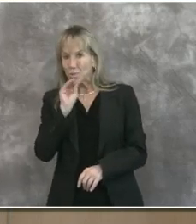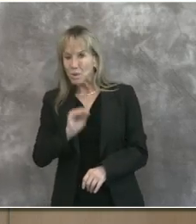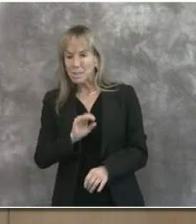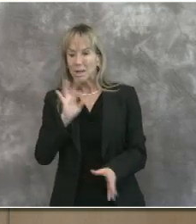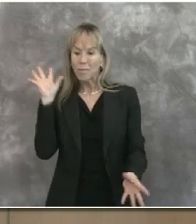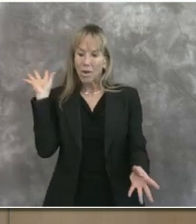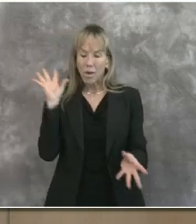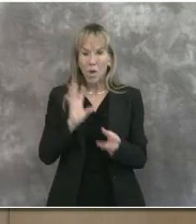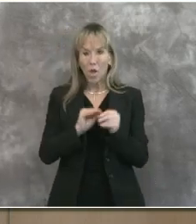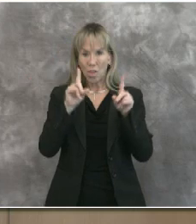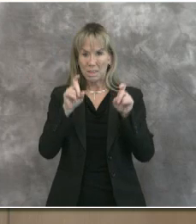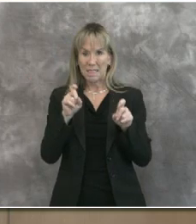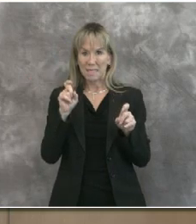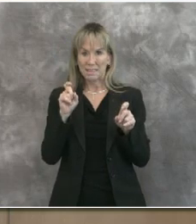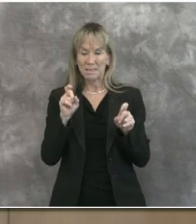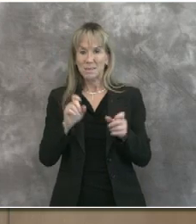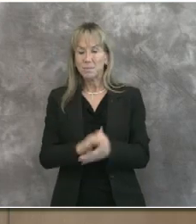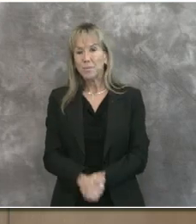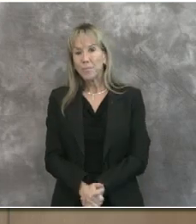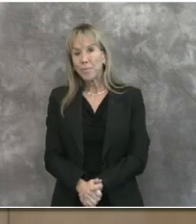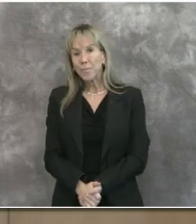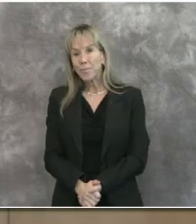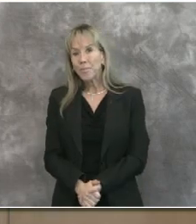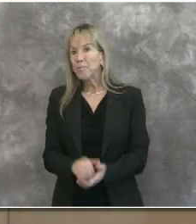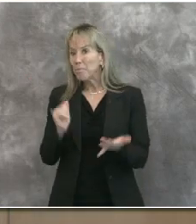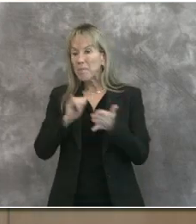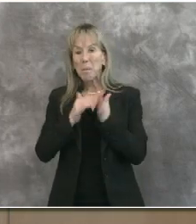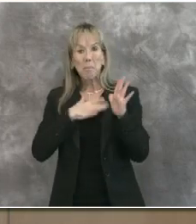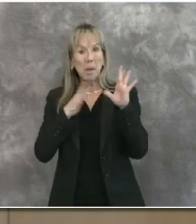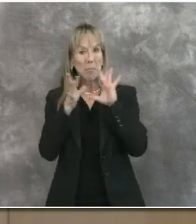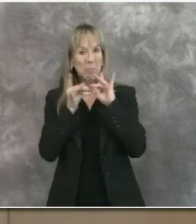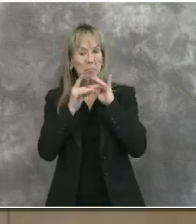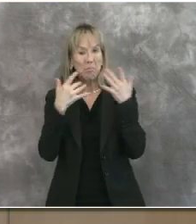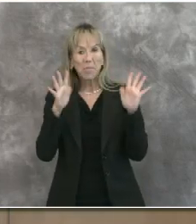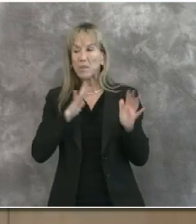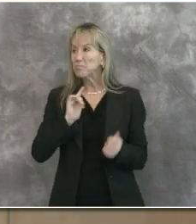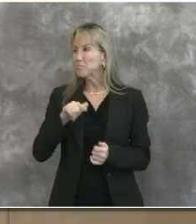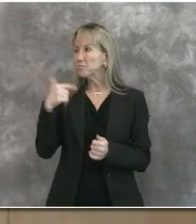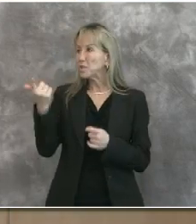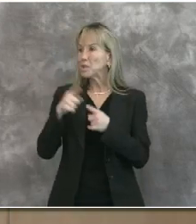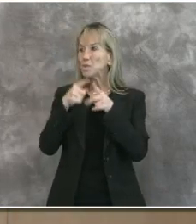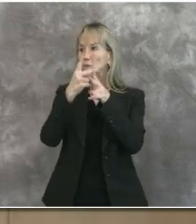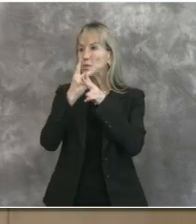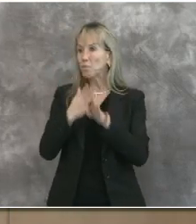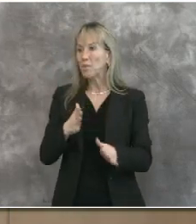of the tests combined. So those are my remarks, and I'll turn it back over to Supervisor Cox.